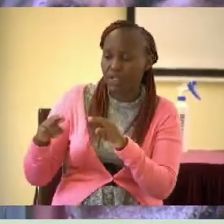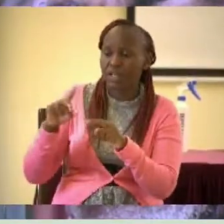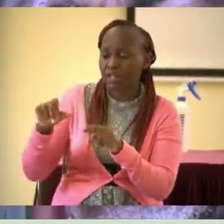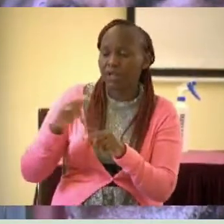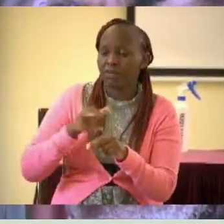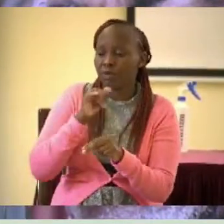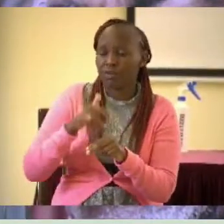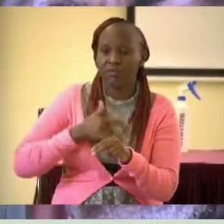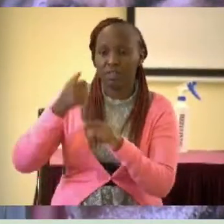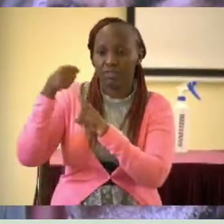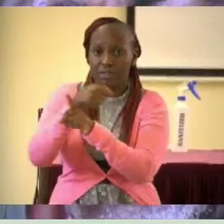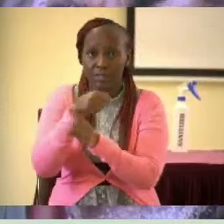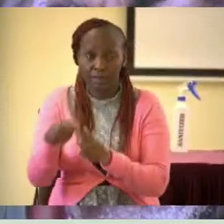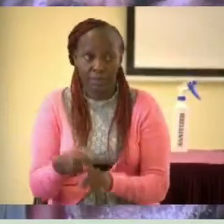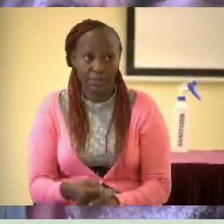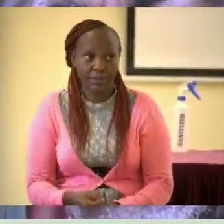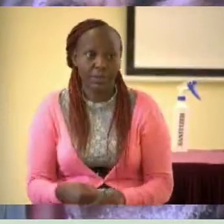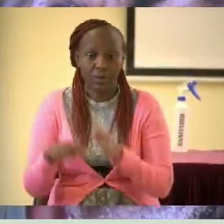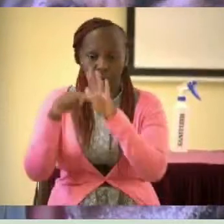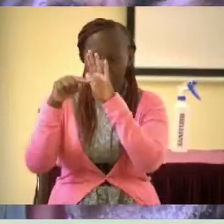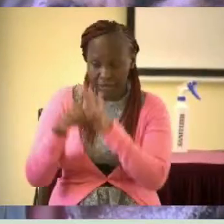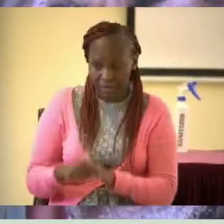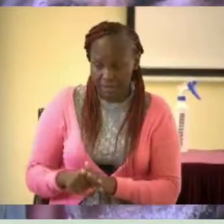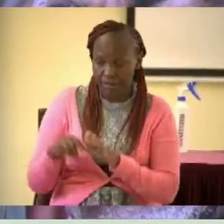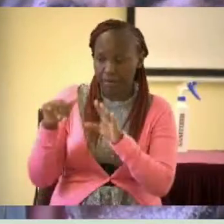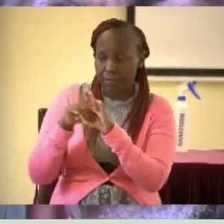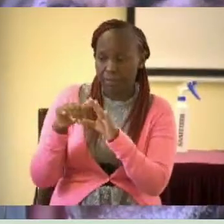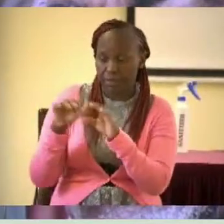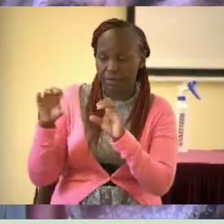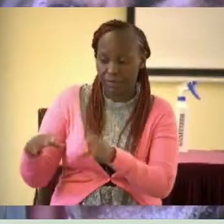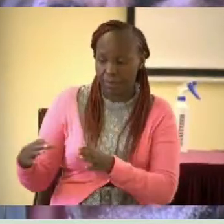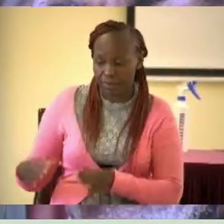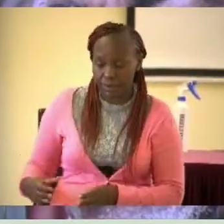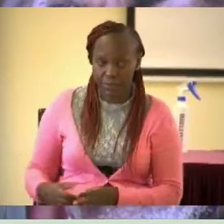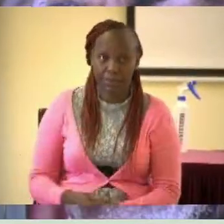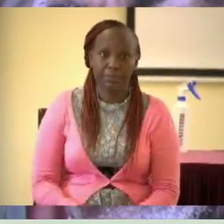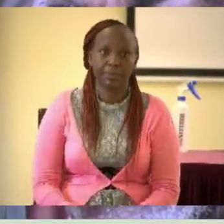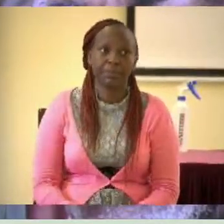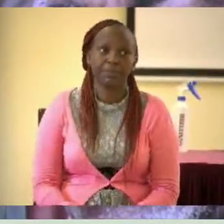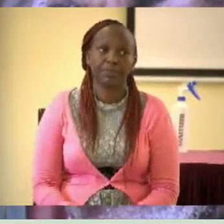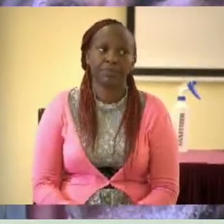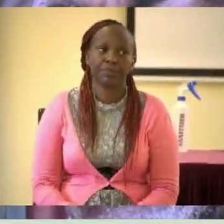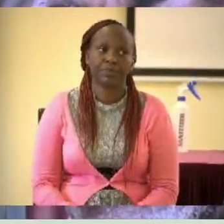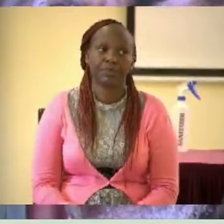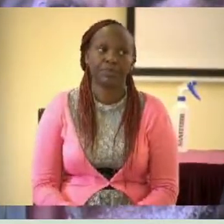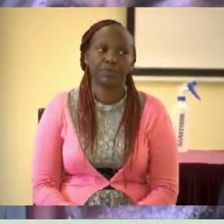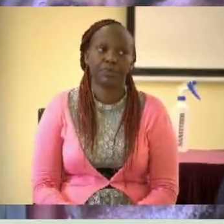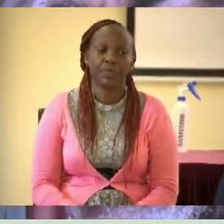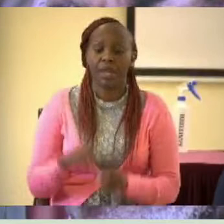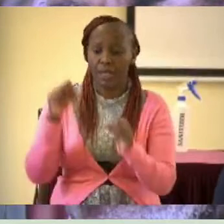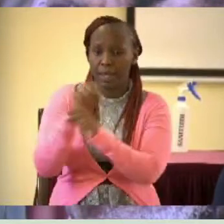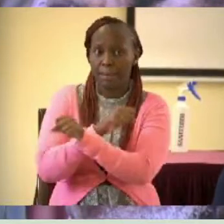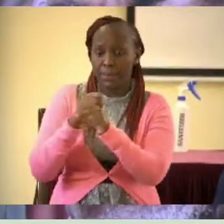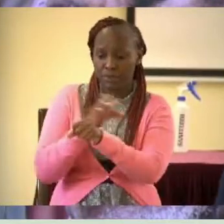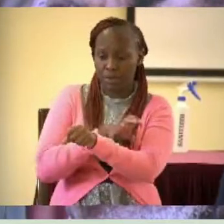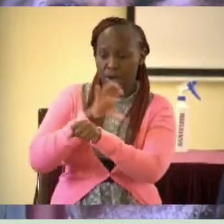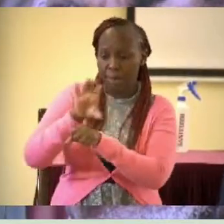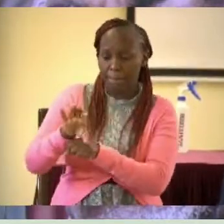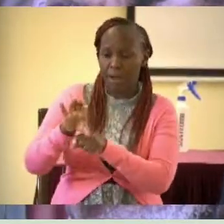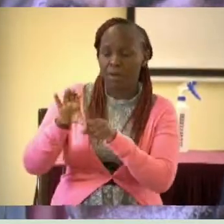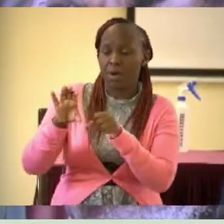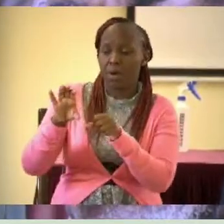victimize the members in the community. And you cannot empower the community with that